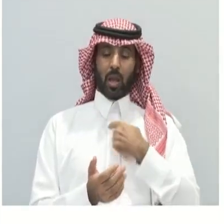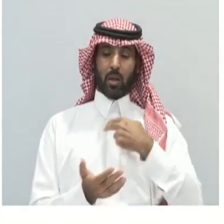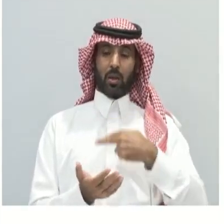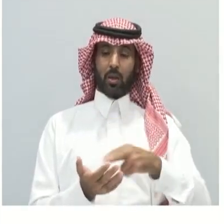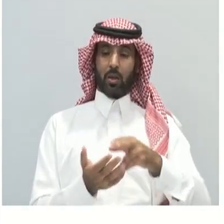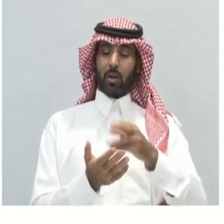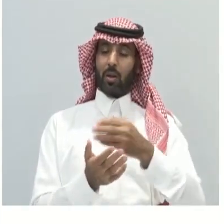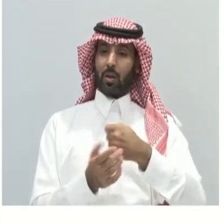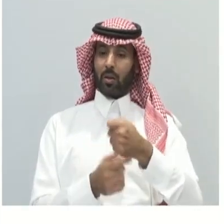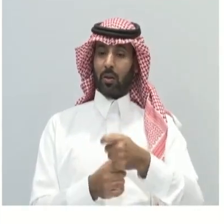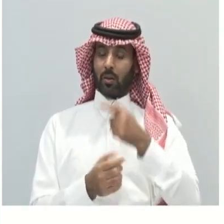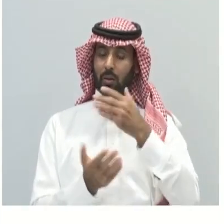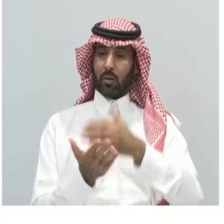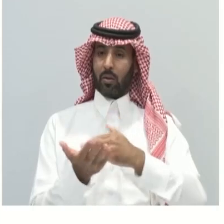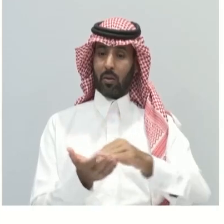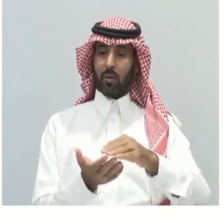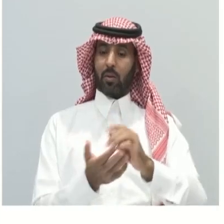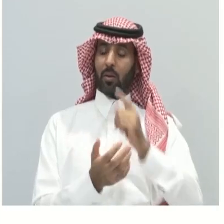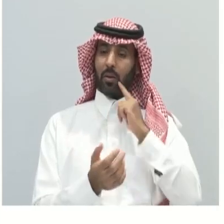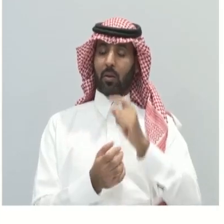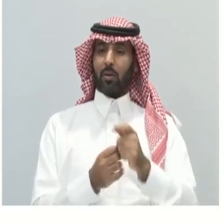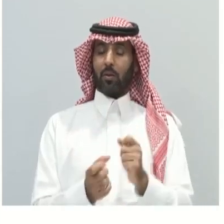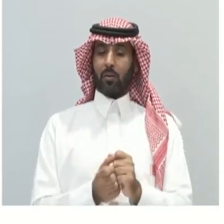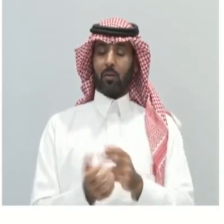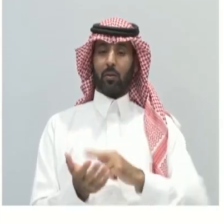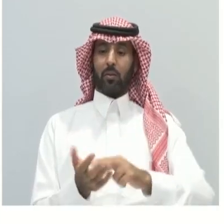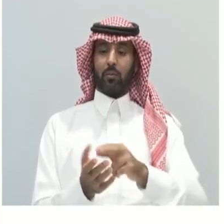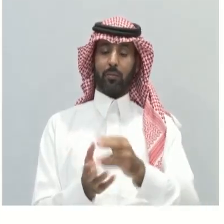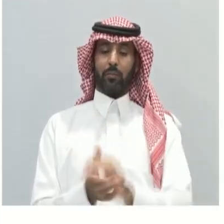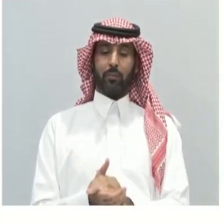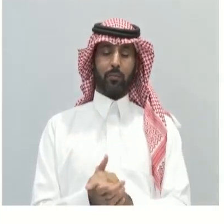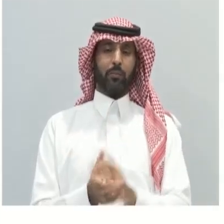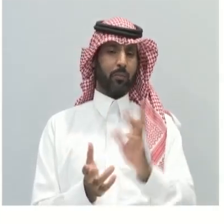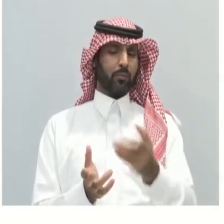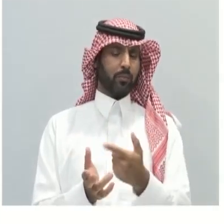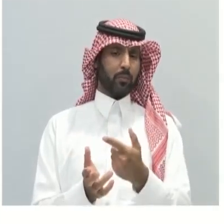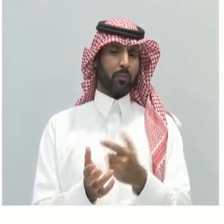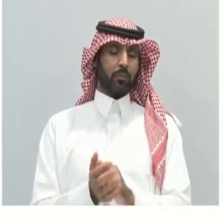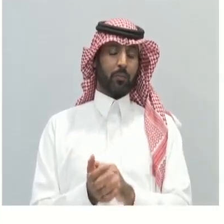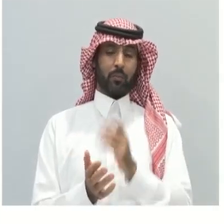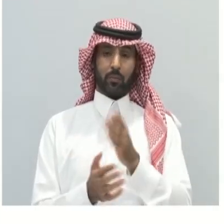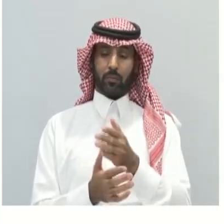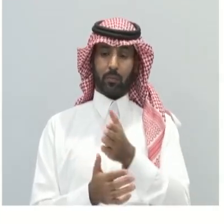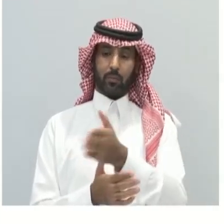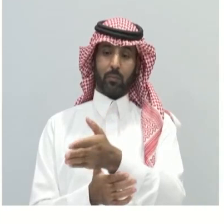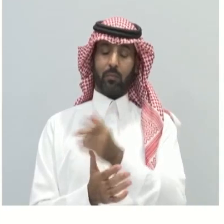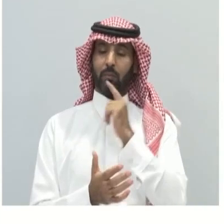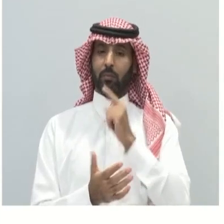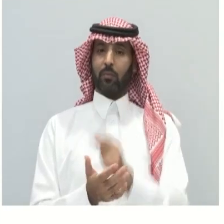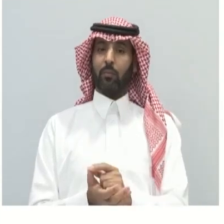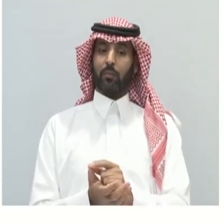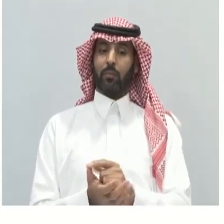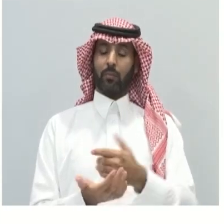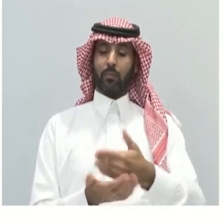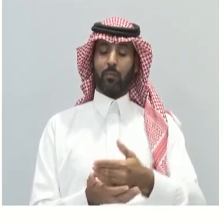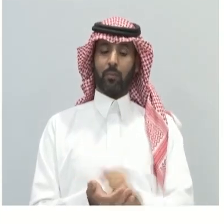the producer a letter. I sent the producer a letter. Which is which here? Which is direct and indirect? Let's